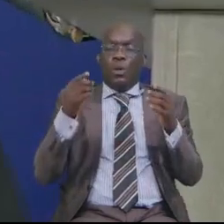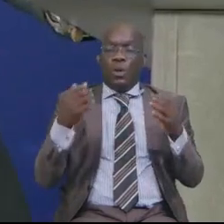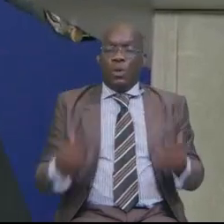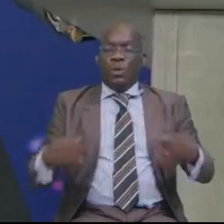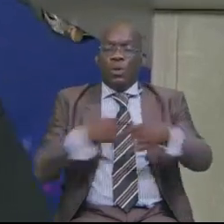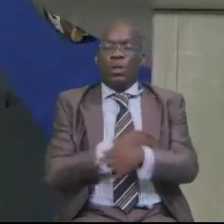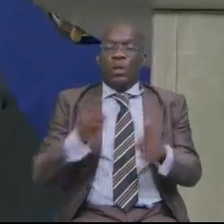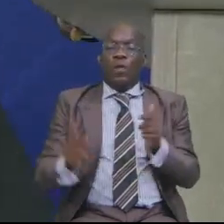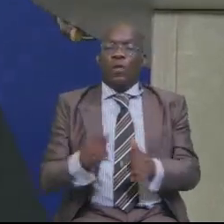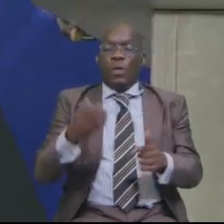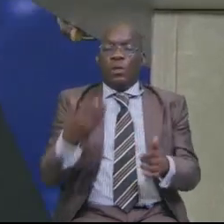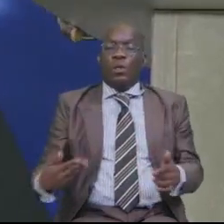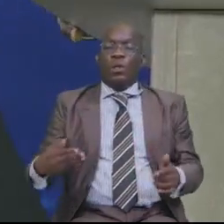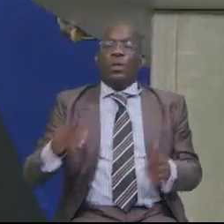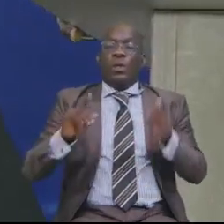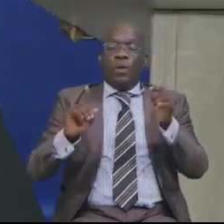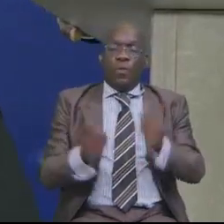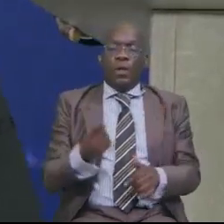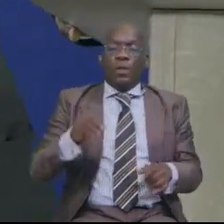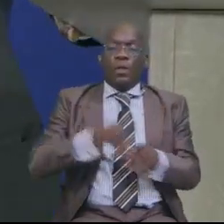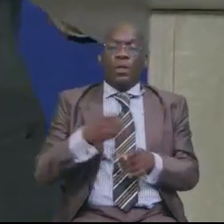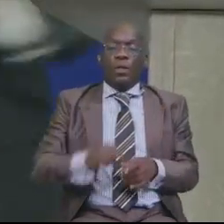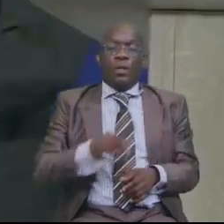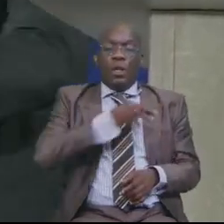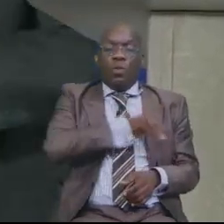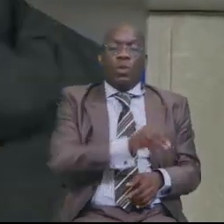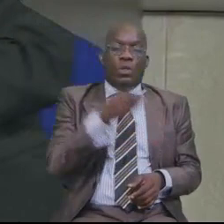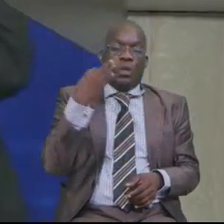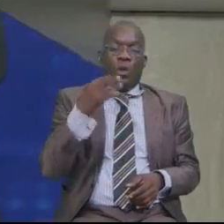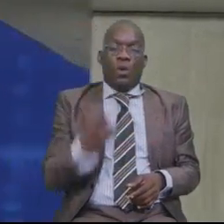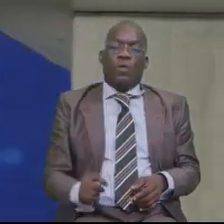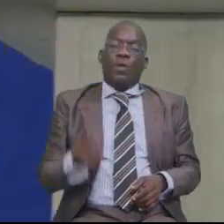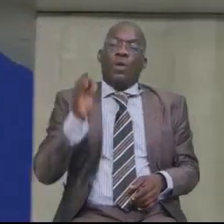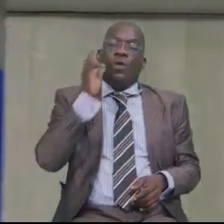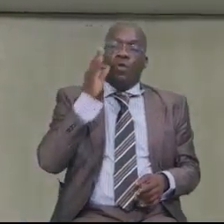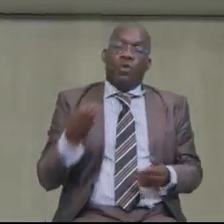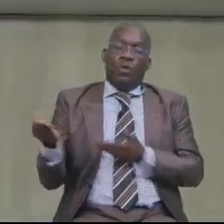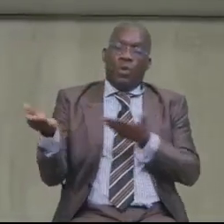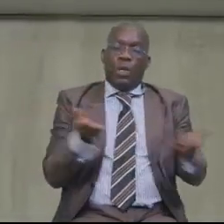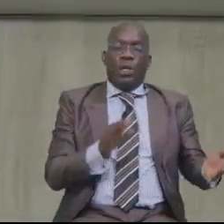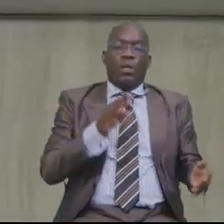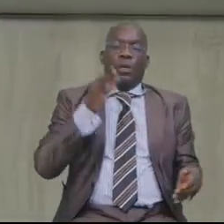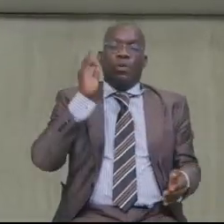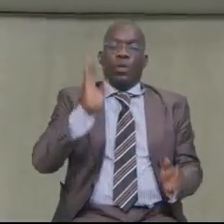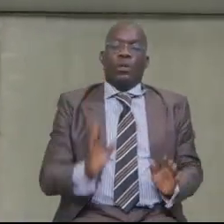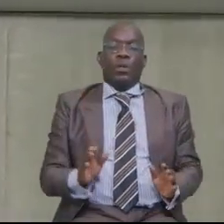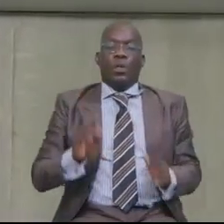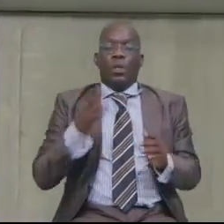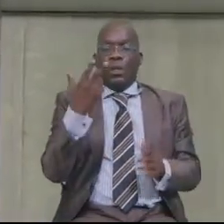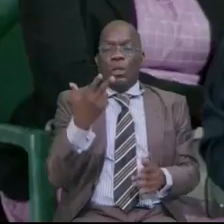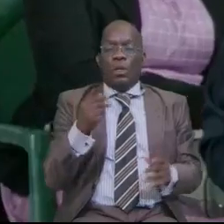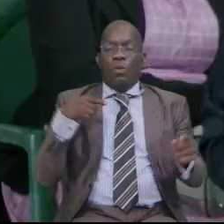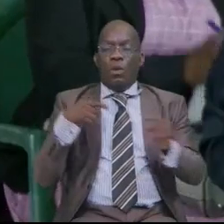the ministry of a fruit bearing minister. Three things we're looking at quickly. Number one,